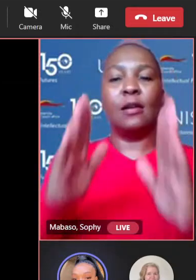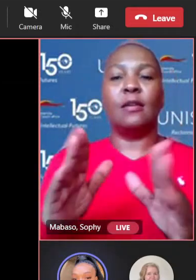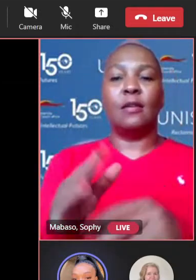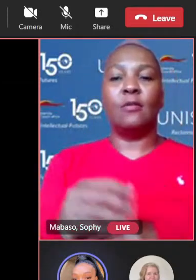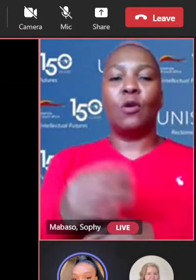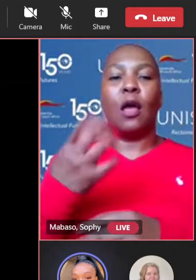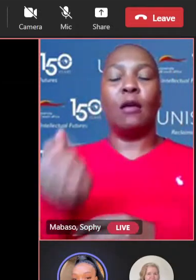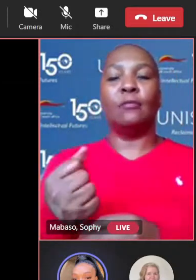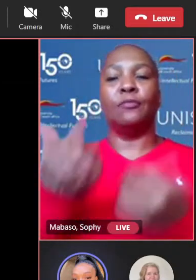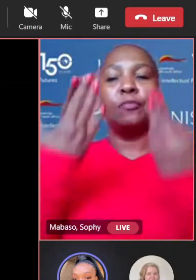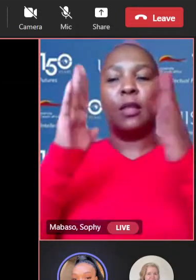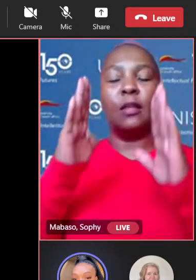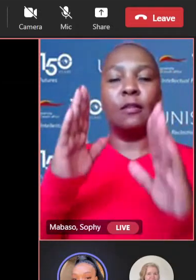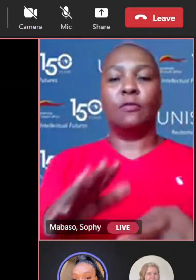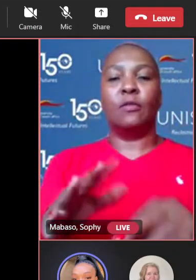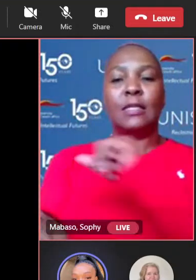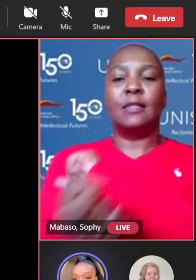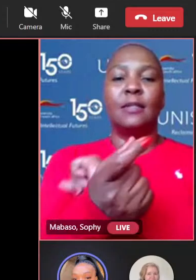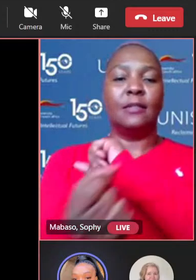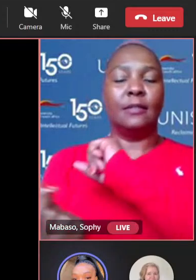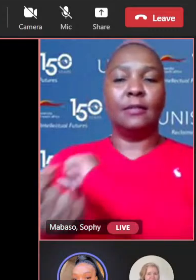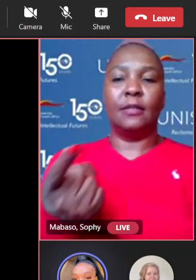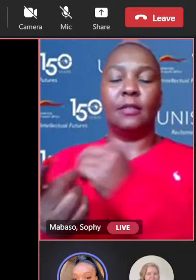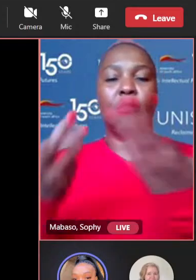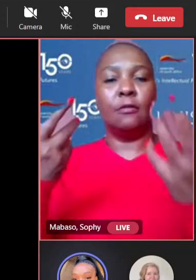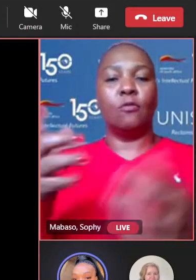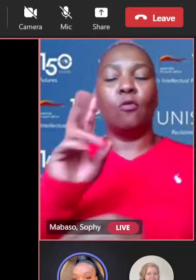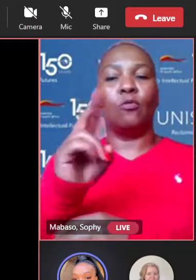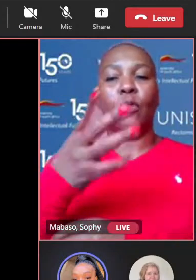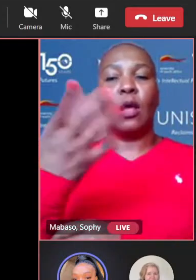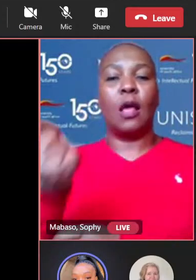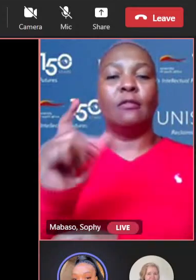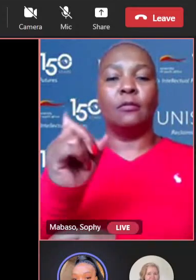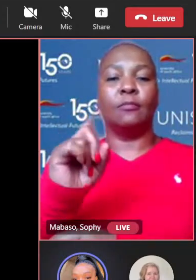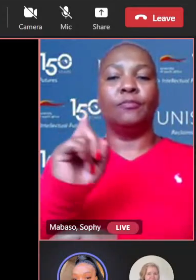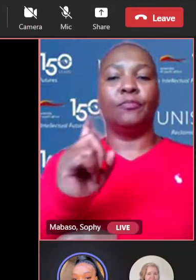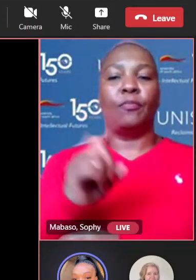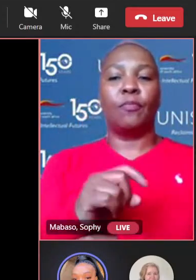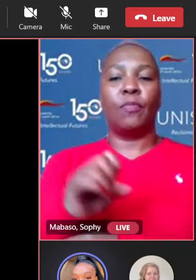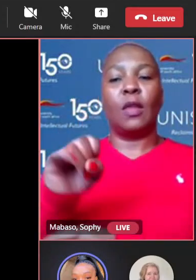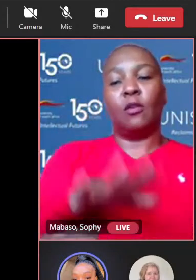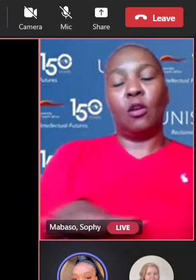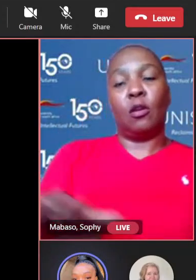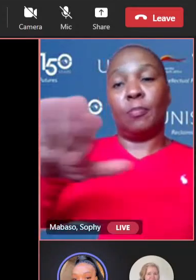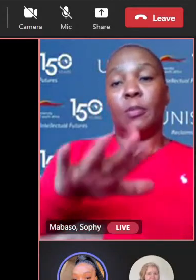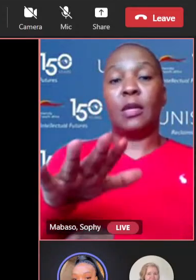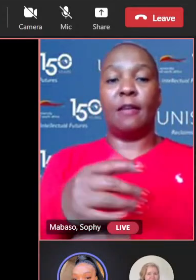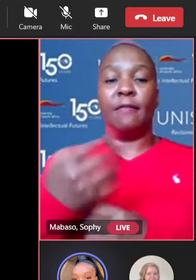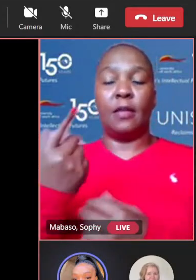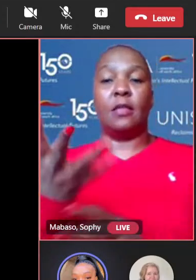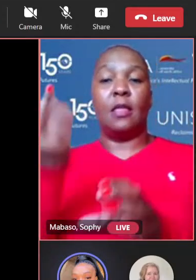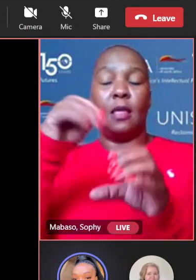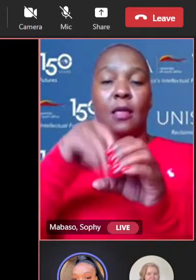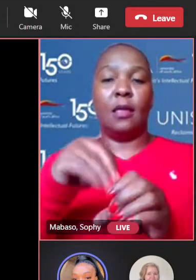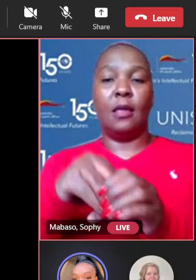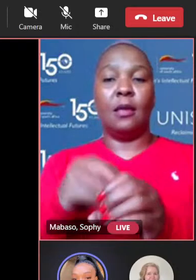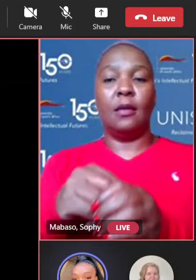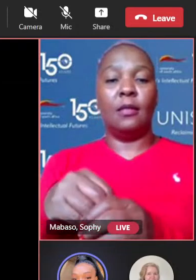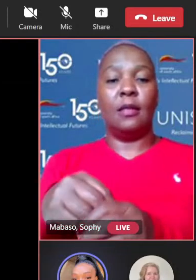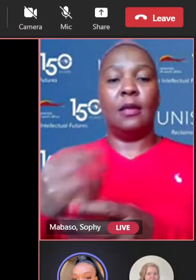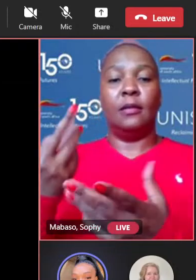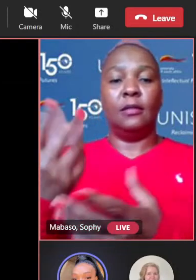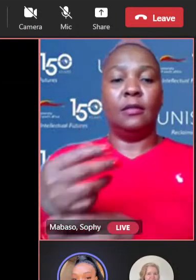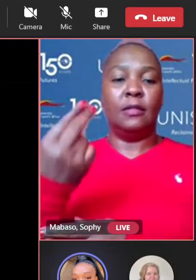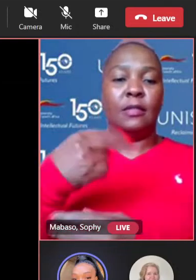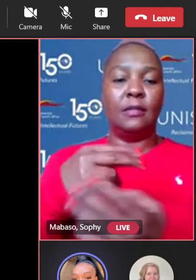student sessions. And also we do have the demographics of which include the age, the race,